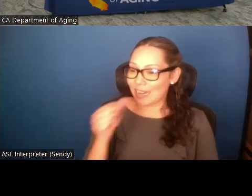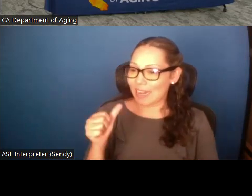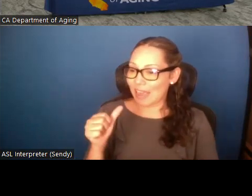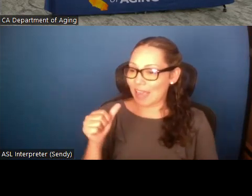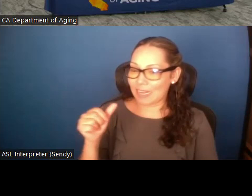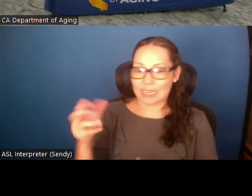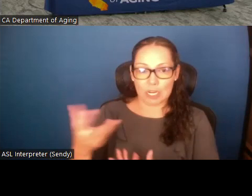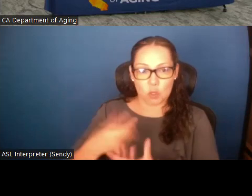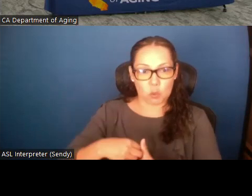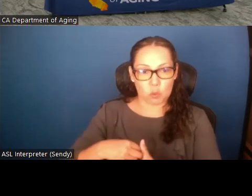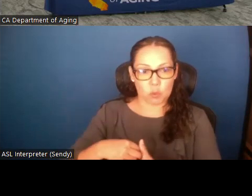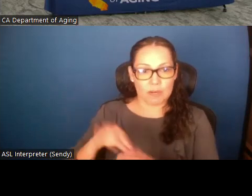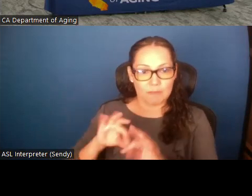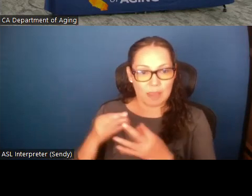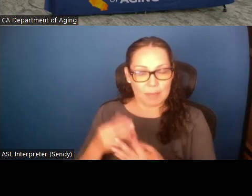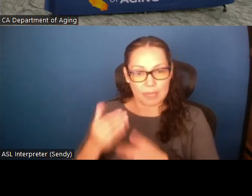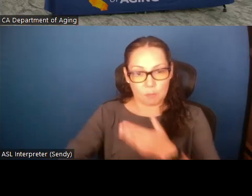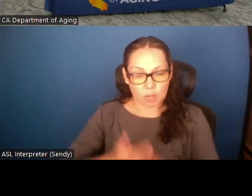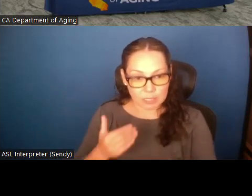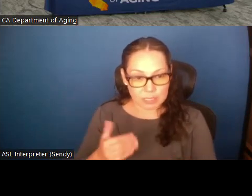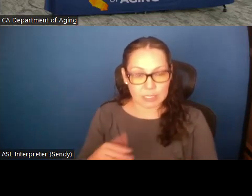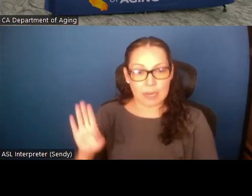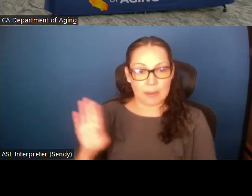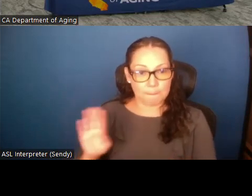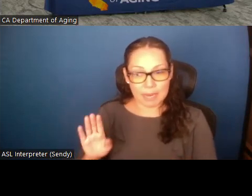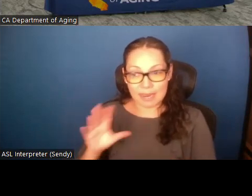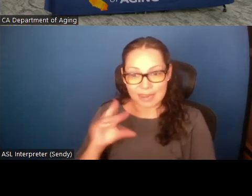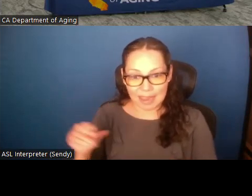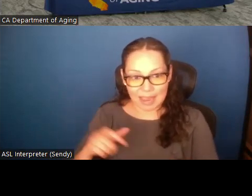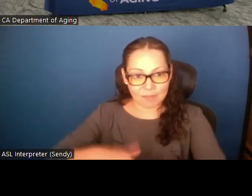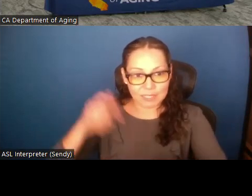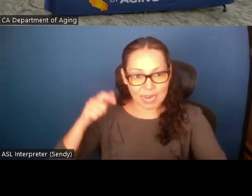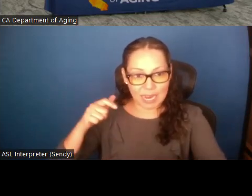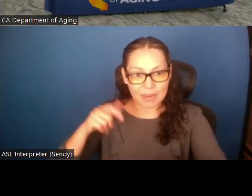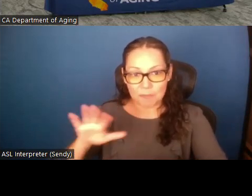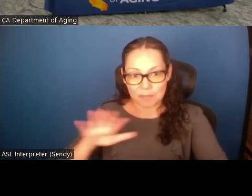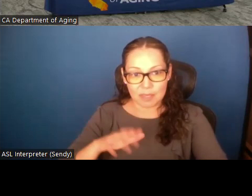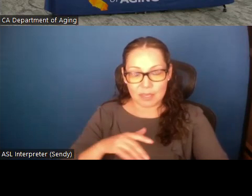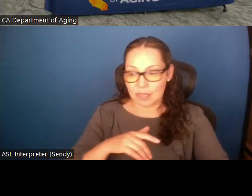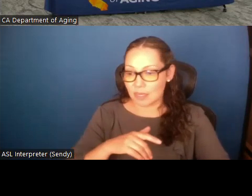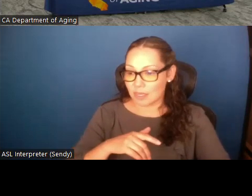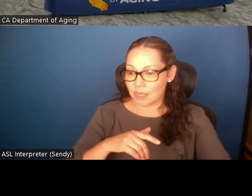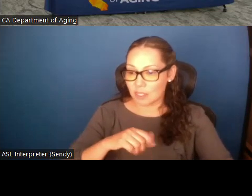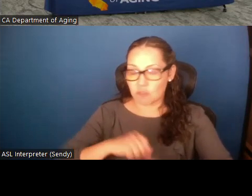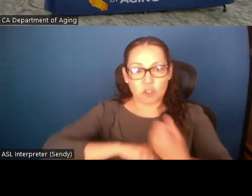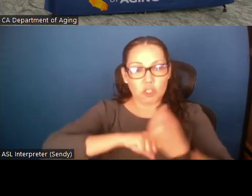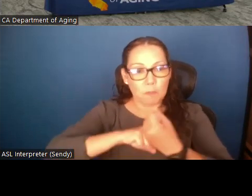the process, and B, not having a period of time where resident designated support persons are not able to access